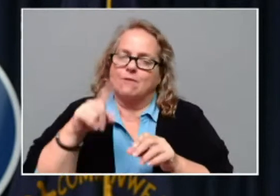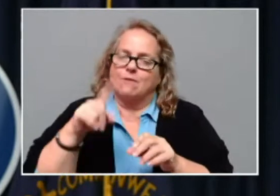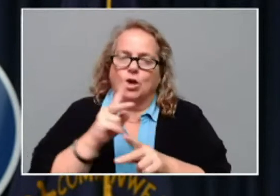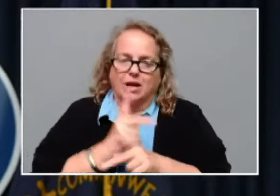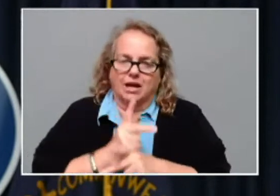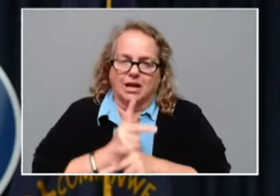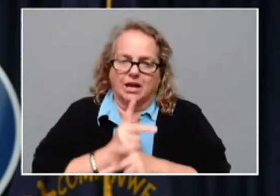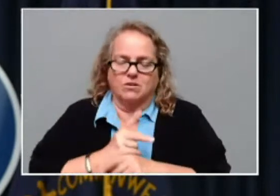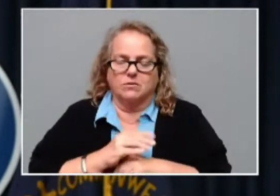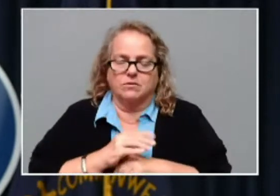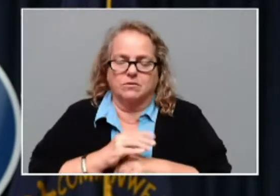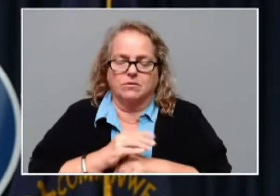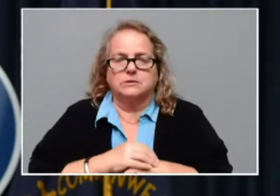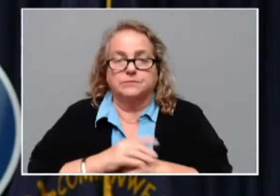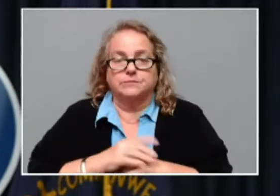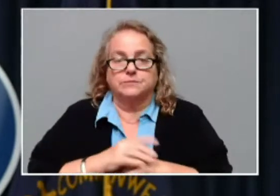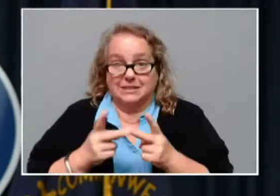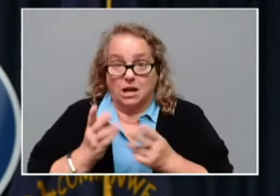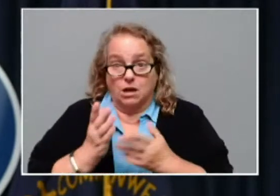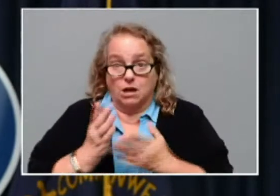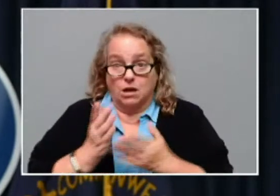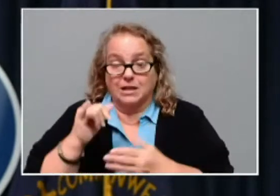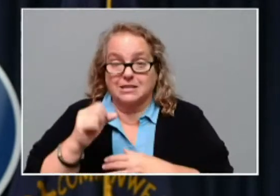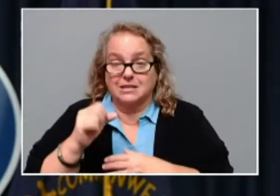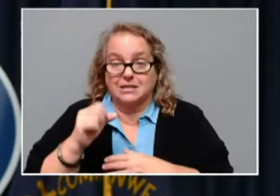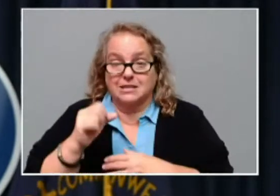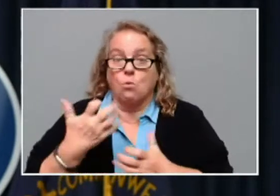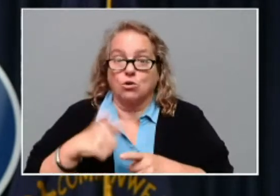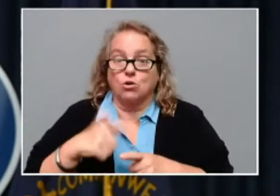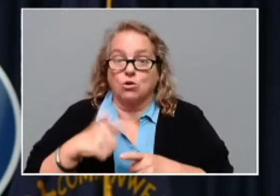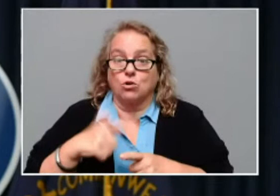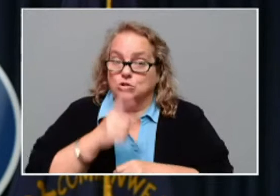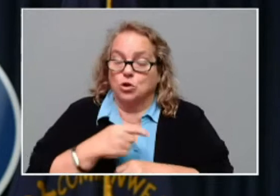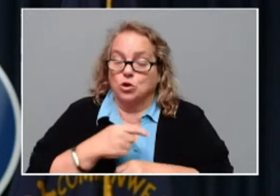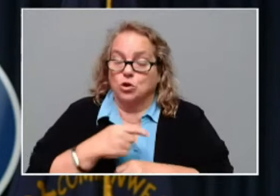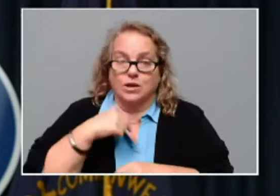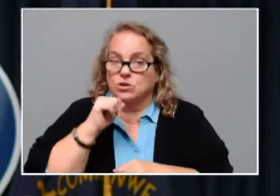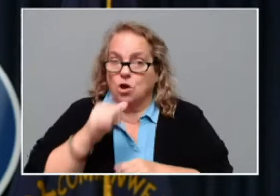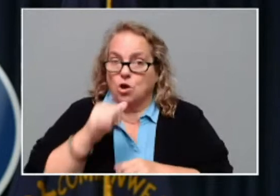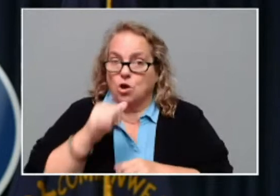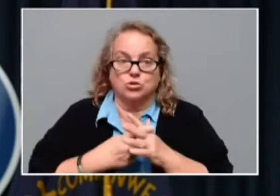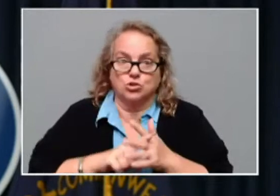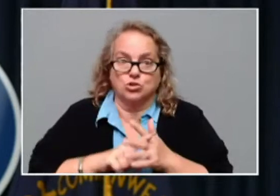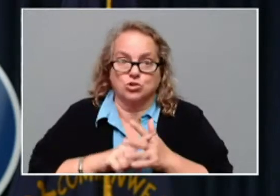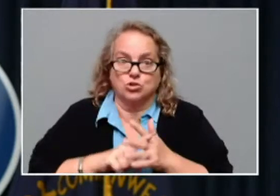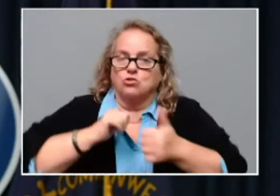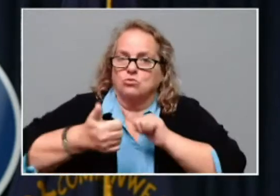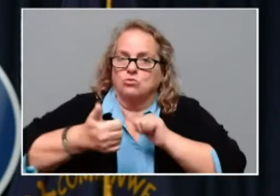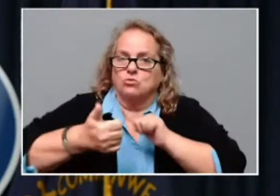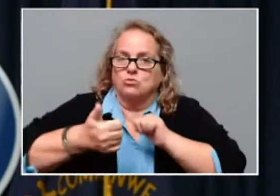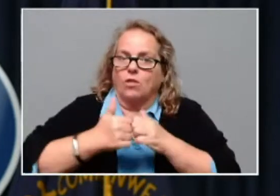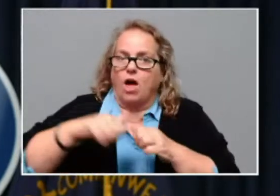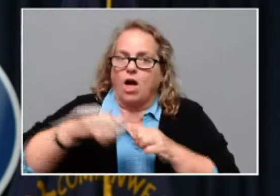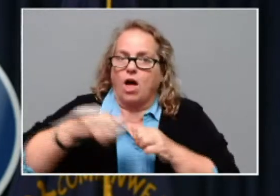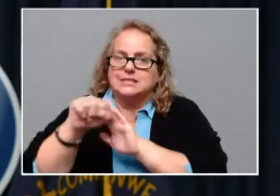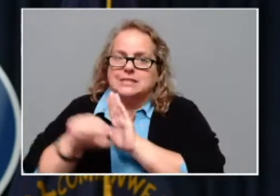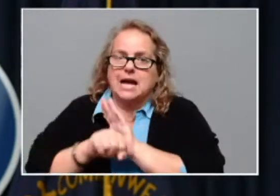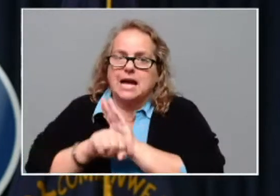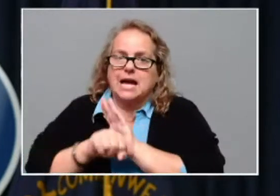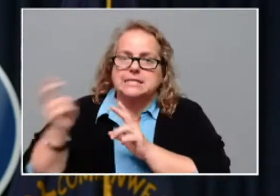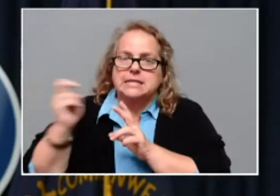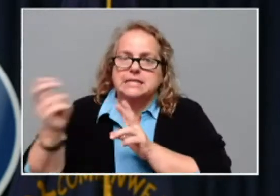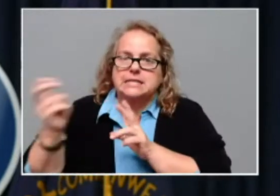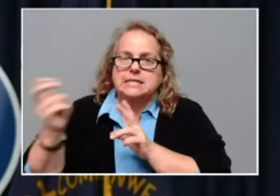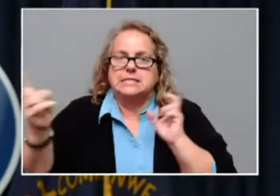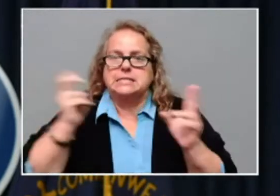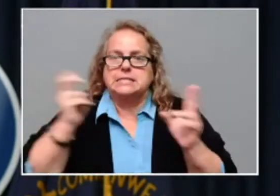The second part is I do want to make sure that we don't start an arms race with other states that also need their people,